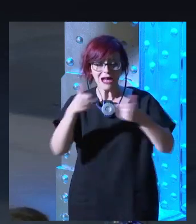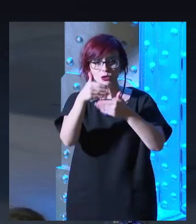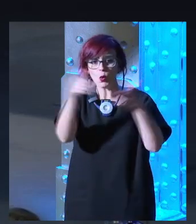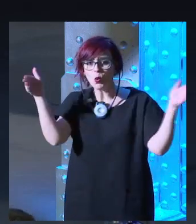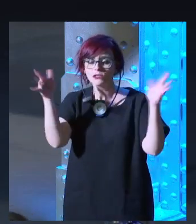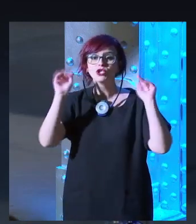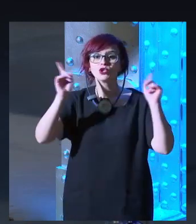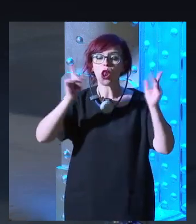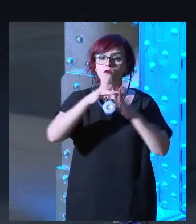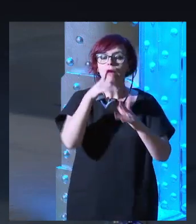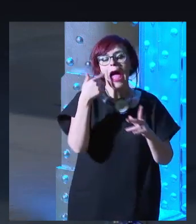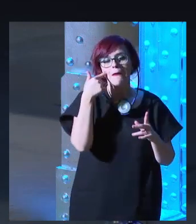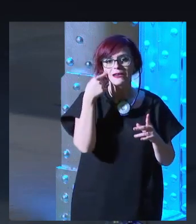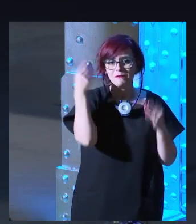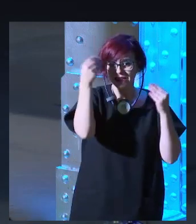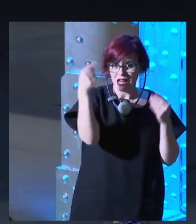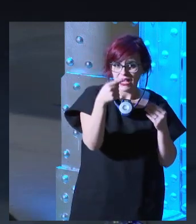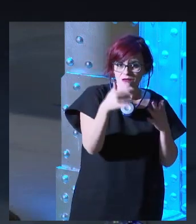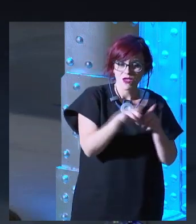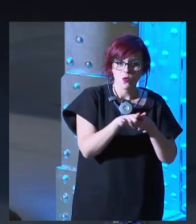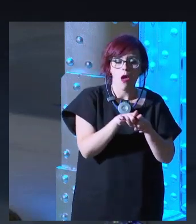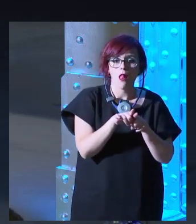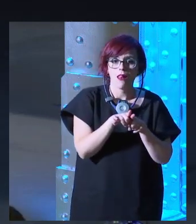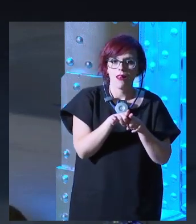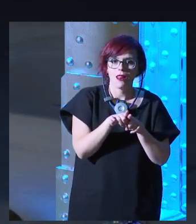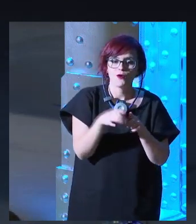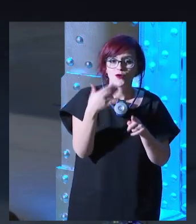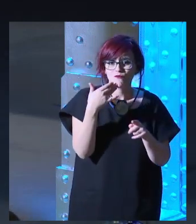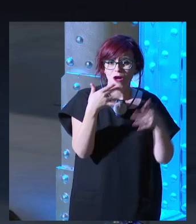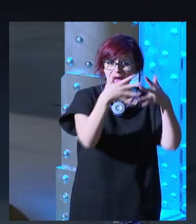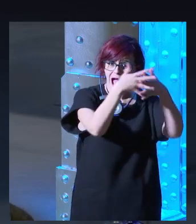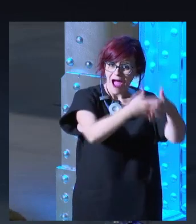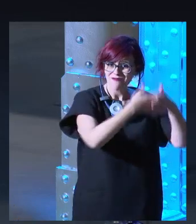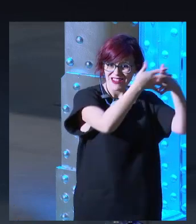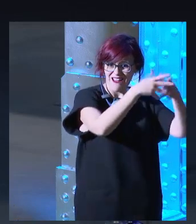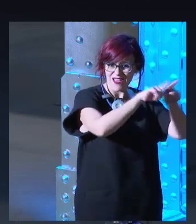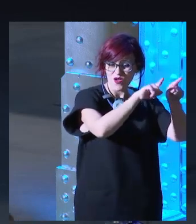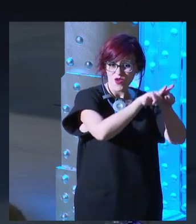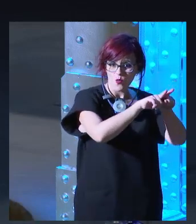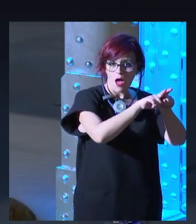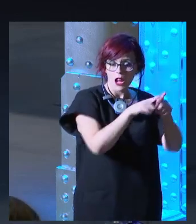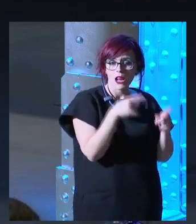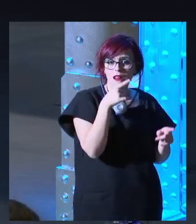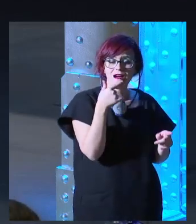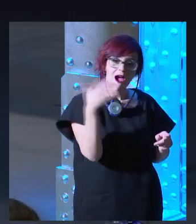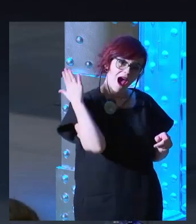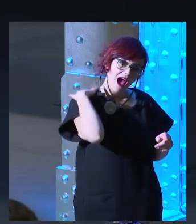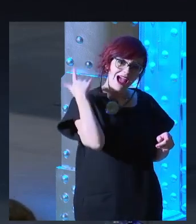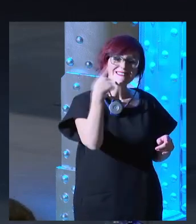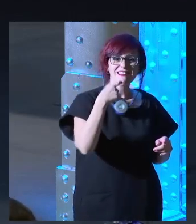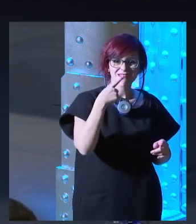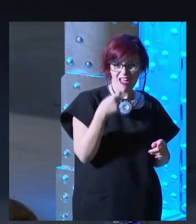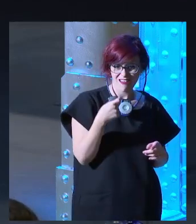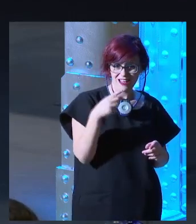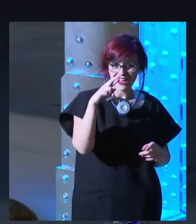These idiot rednecks in the Bible Belt America who say, the planet doesn't matter because, it's